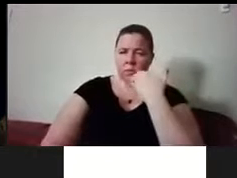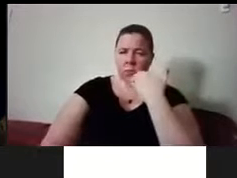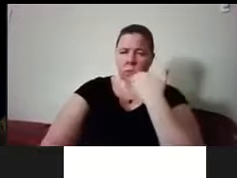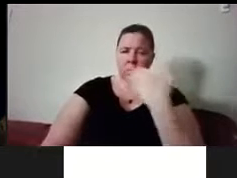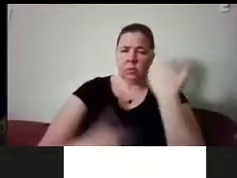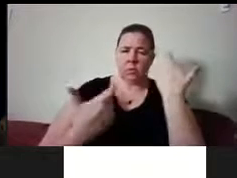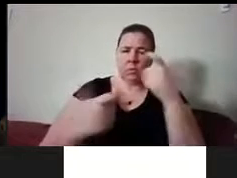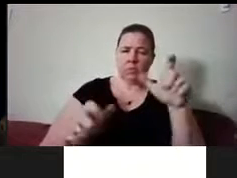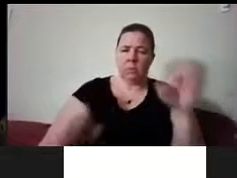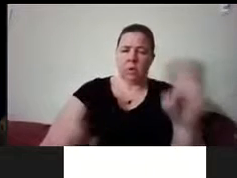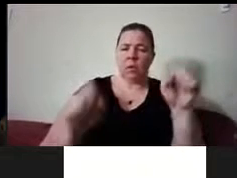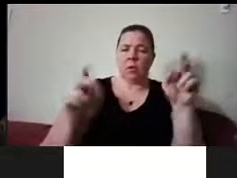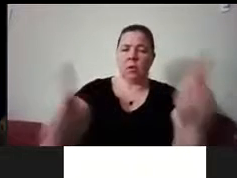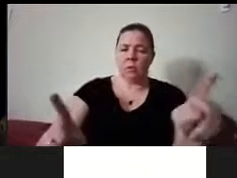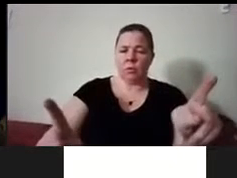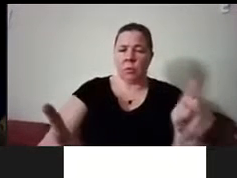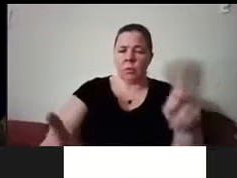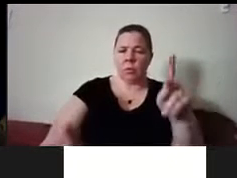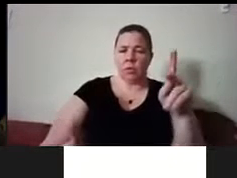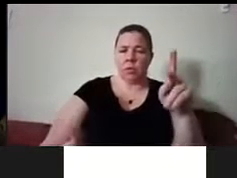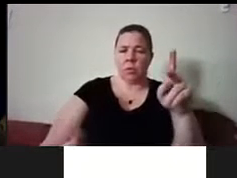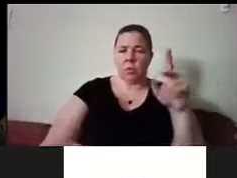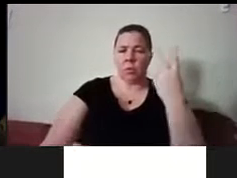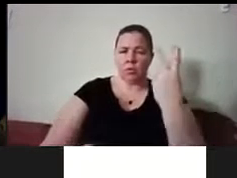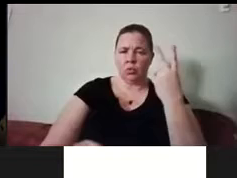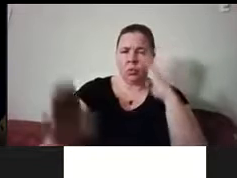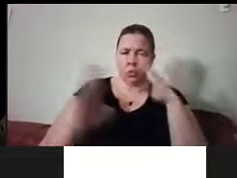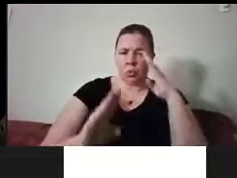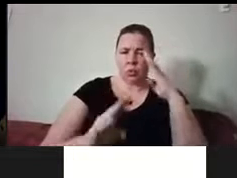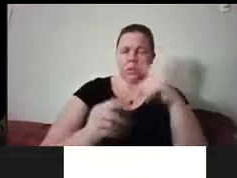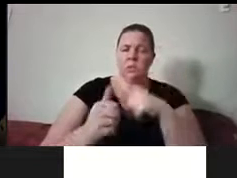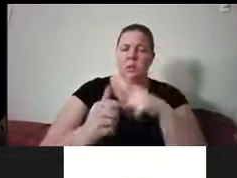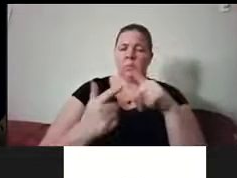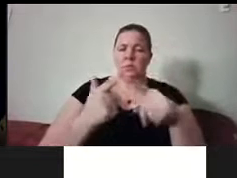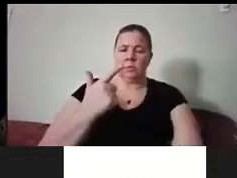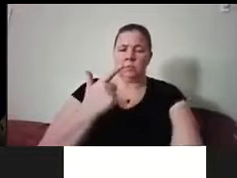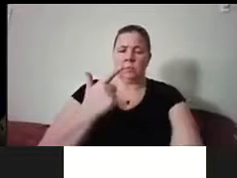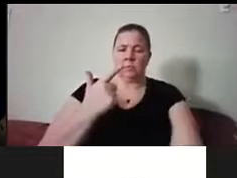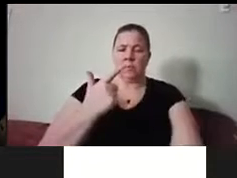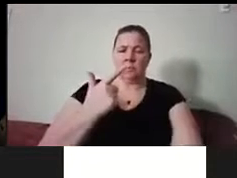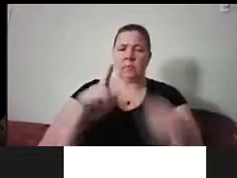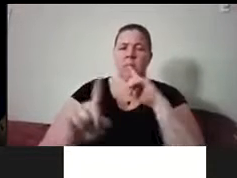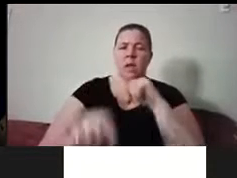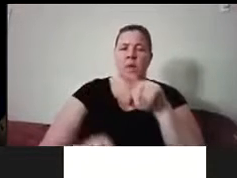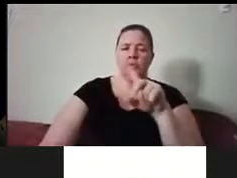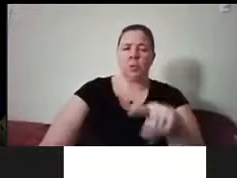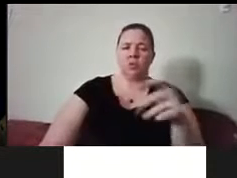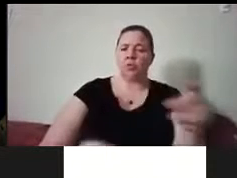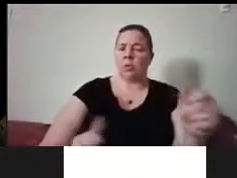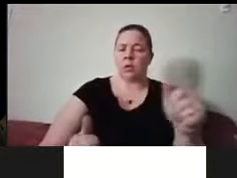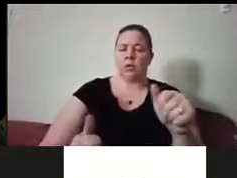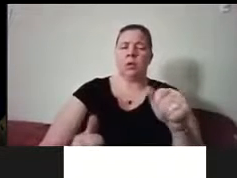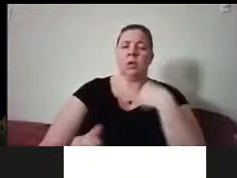big opportunity. I have two worries. I just want to have answers to these two questions.